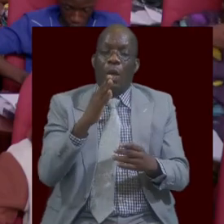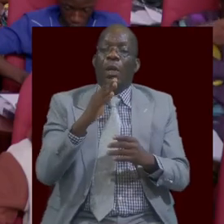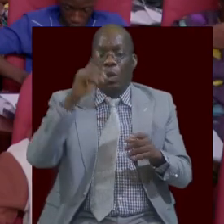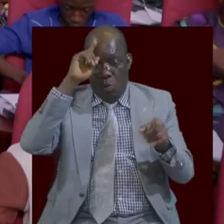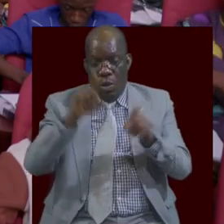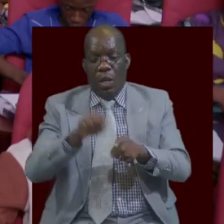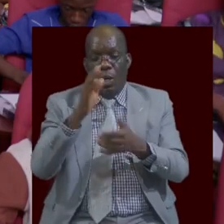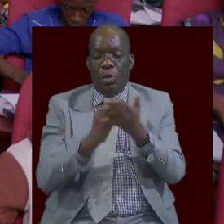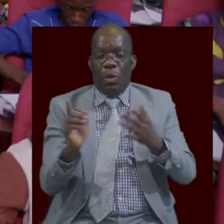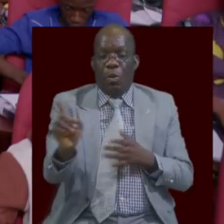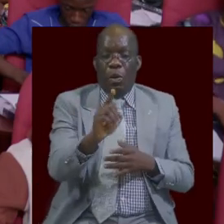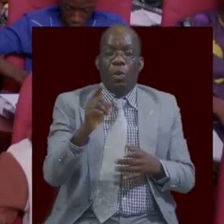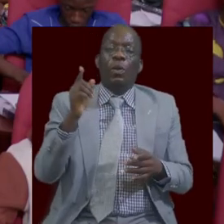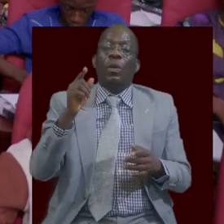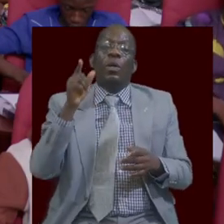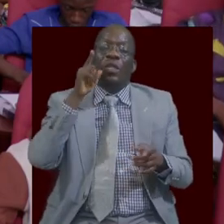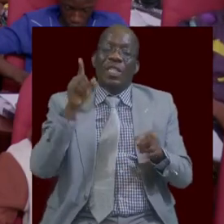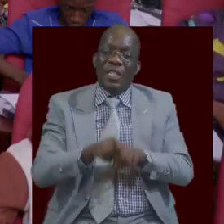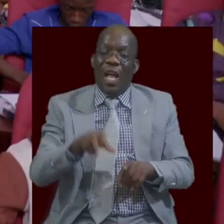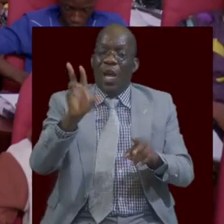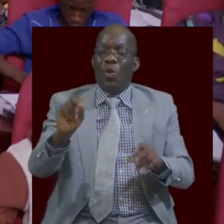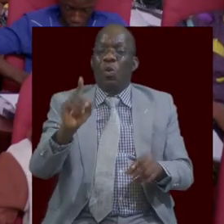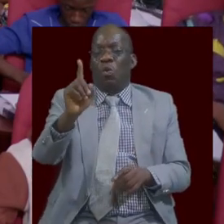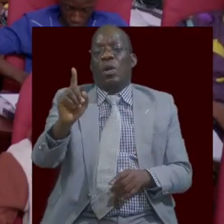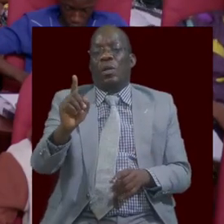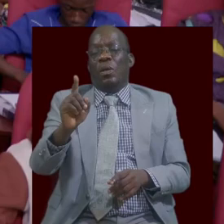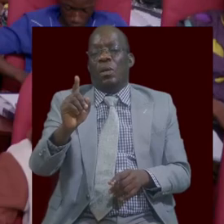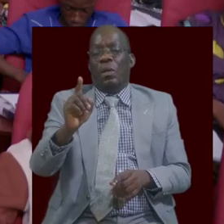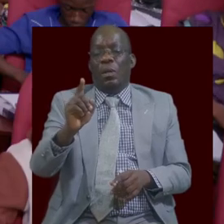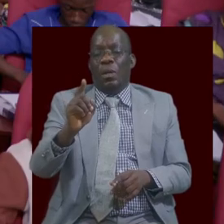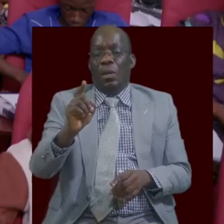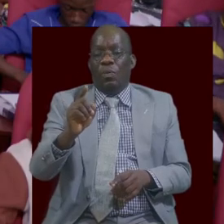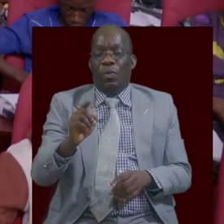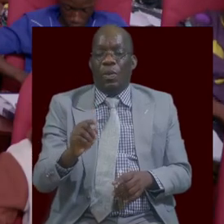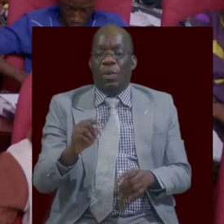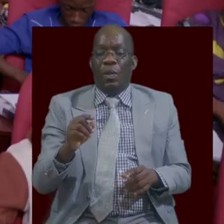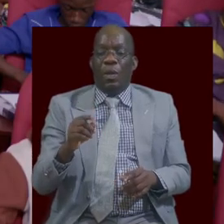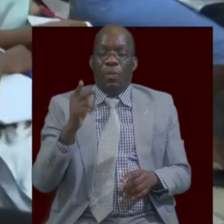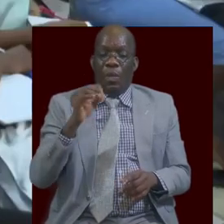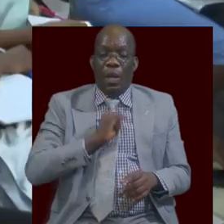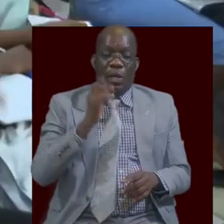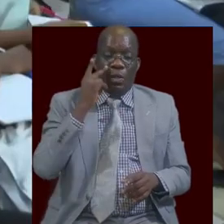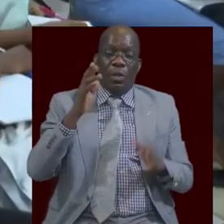Yeah. Sister, nobody. Praise the Lord. I don't see the smile on your face over here. You become